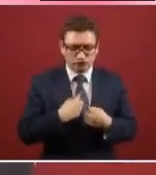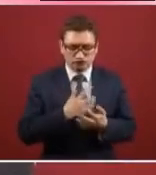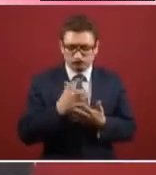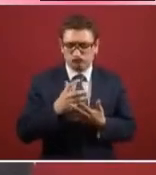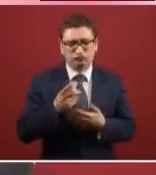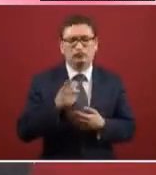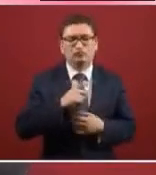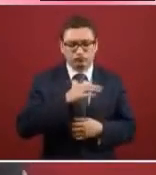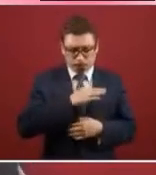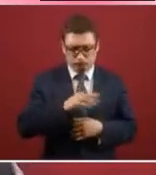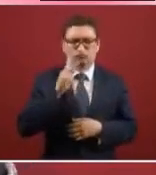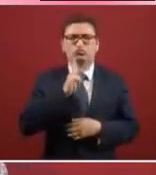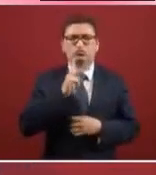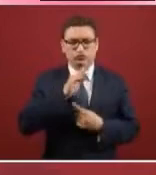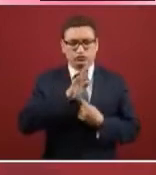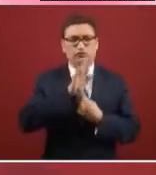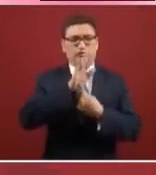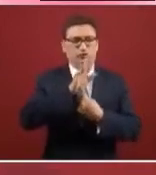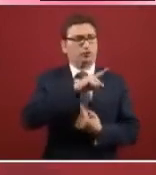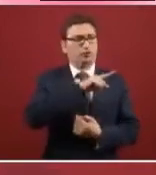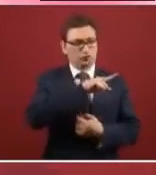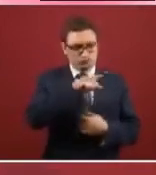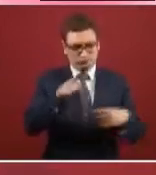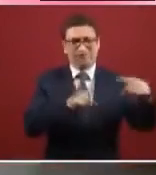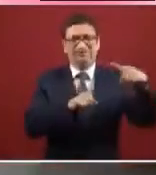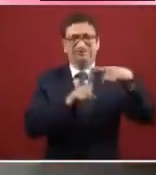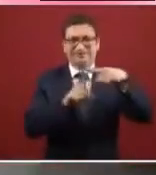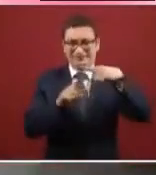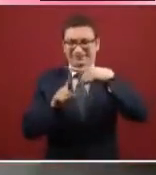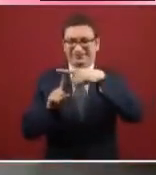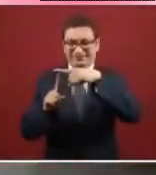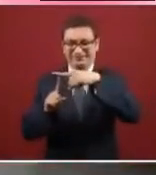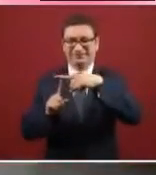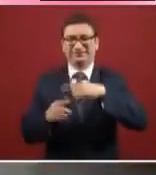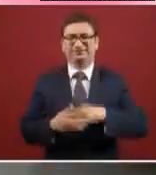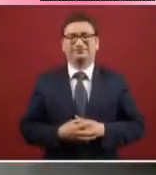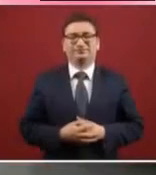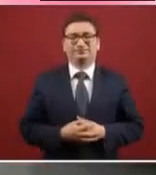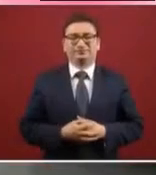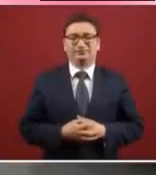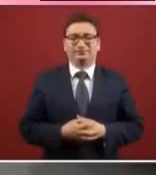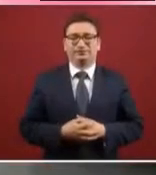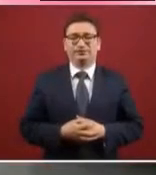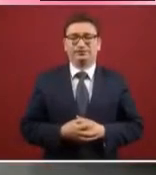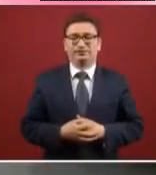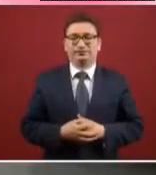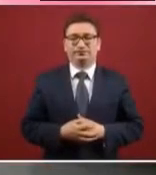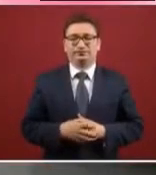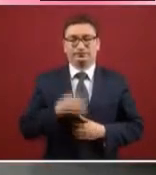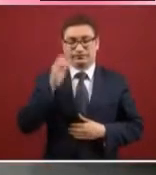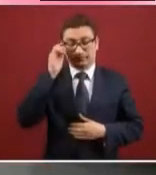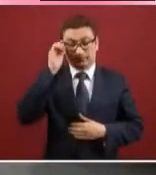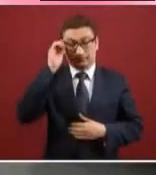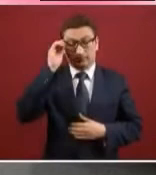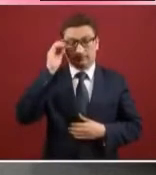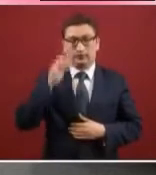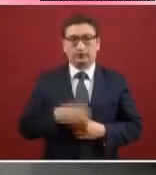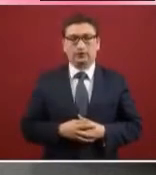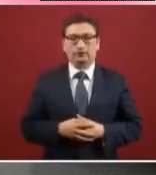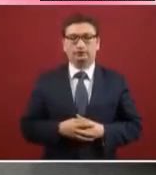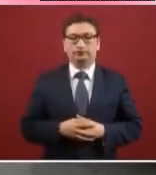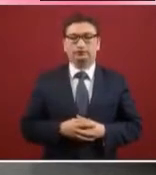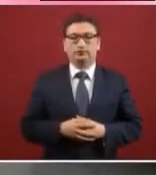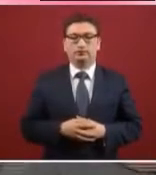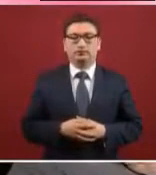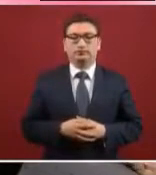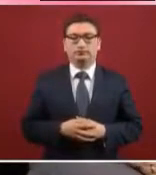it. Ahí les dejo de tarea. I'll give you that homework. Nada más. ¿Cuánto se llevaron? Let's see